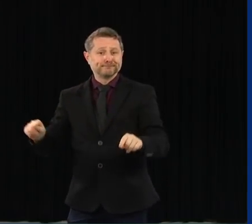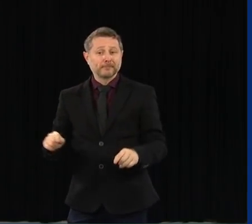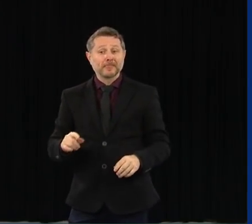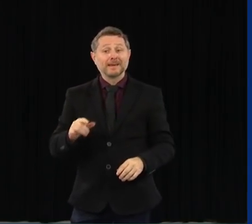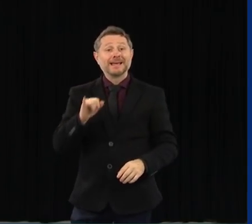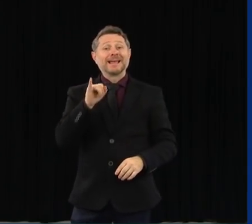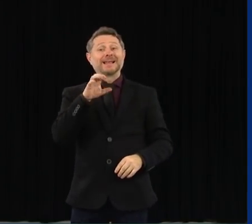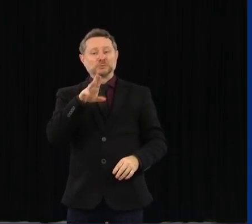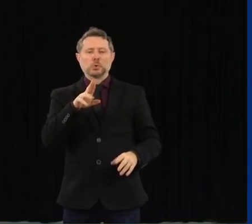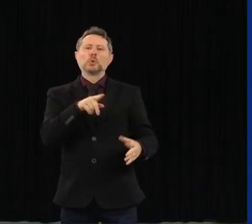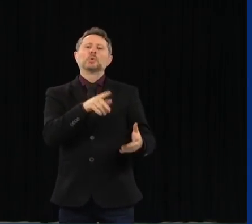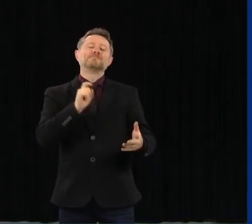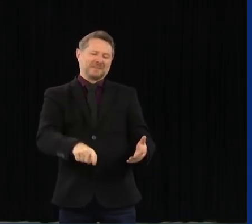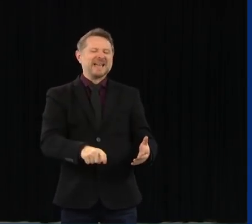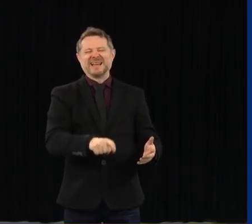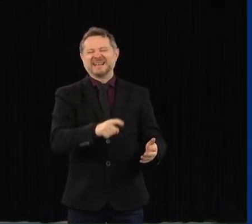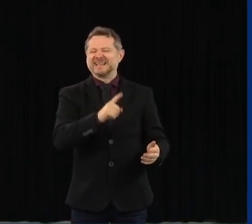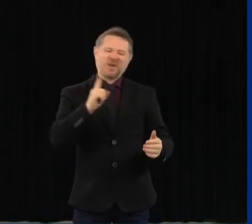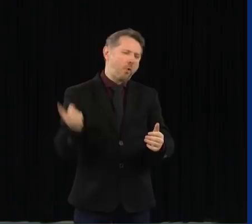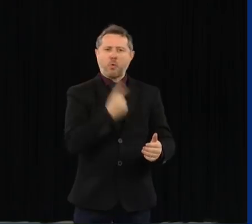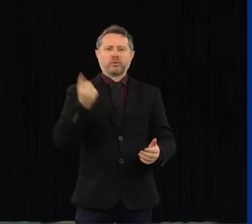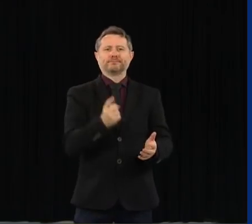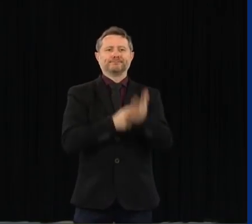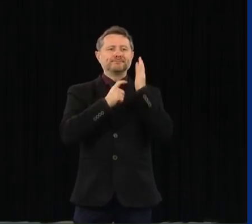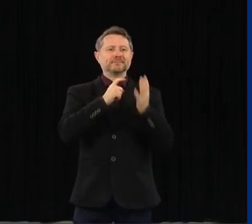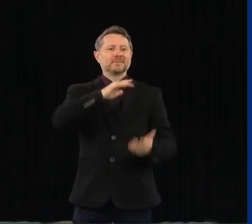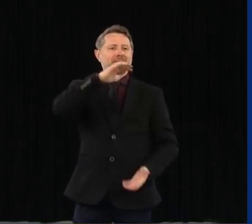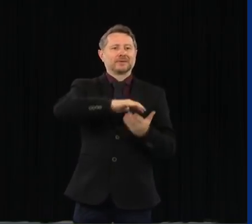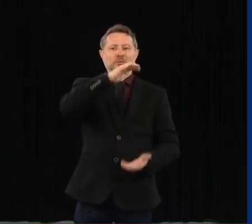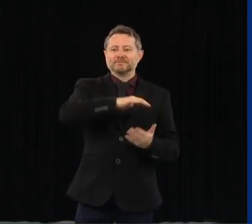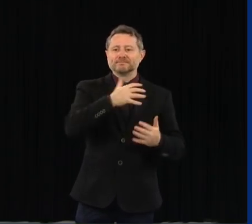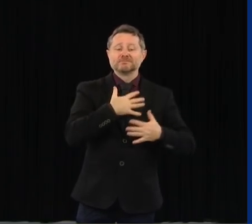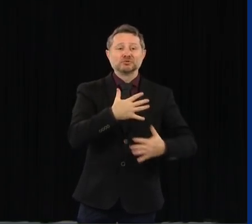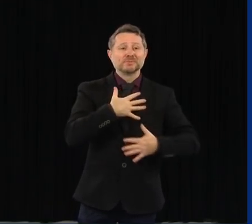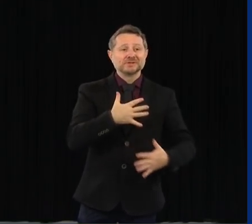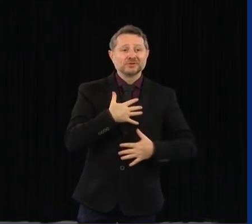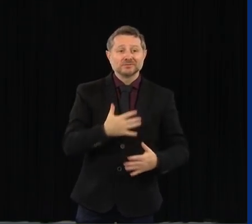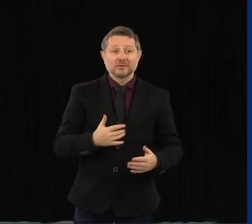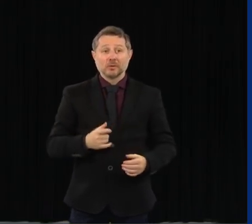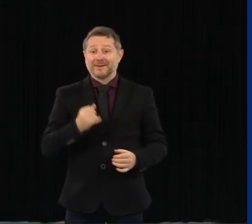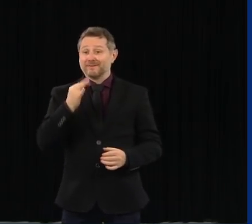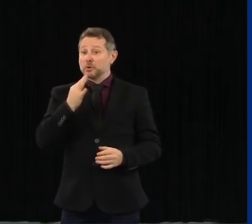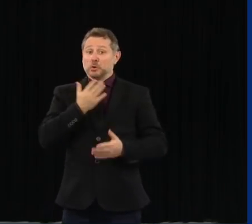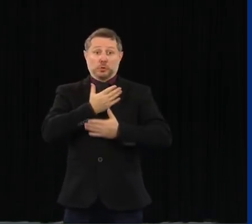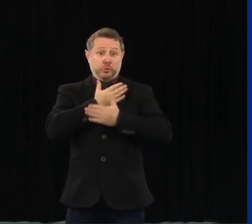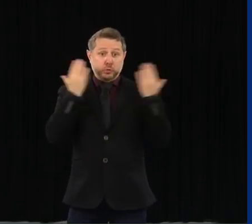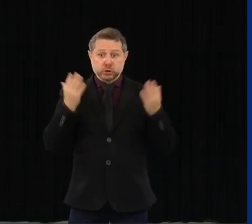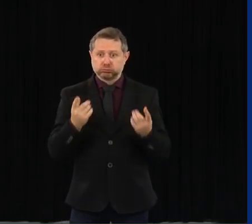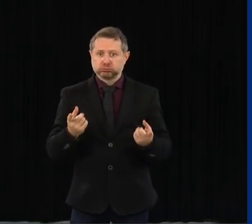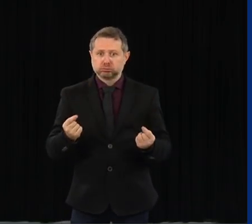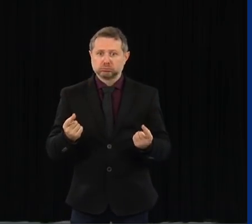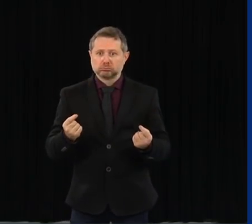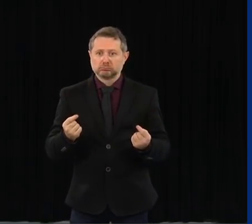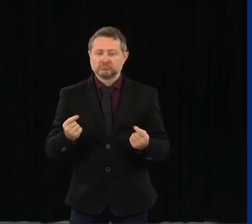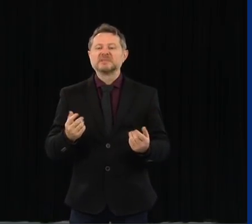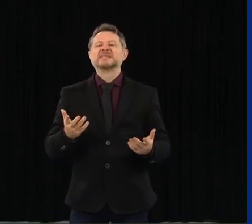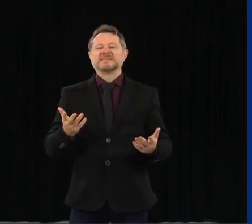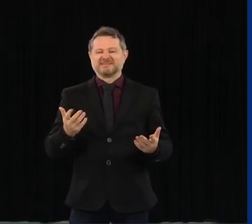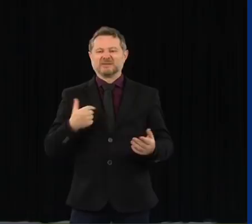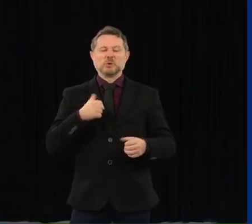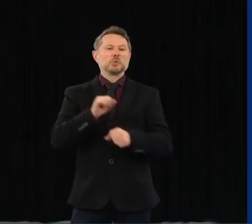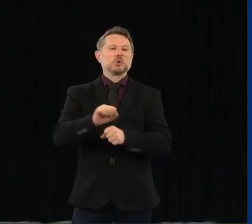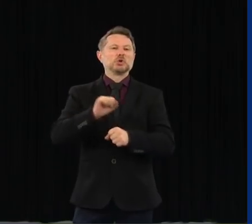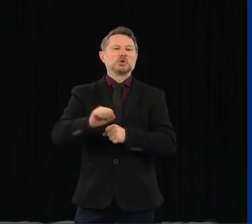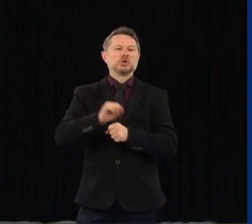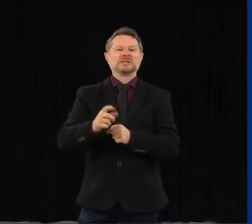don't have a ventilator, the process stops, and we don't have enough ventilators. We're doing everything possible,